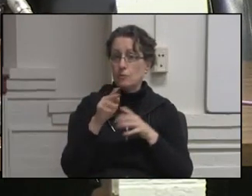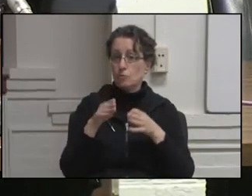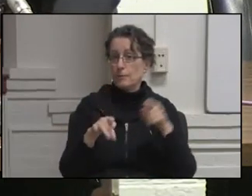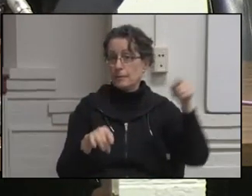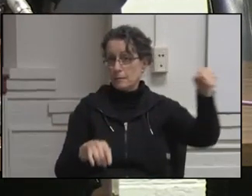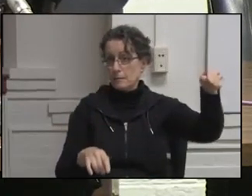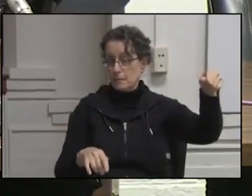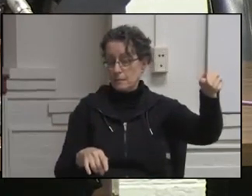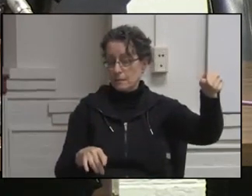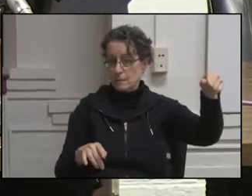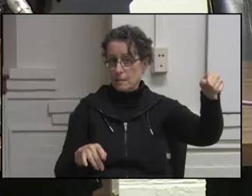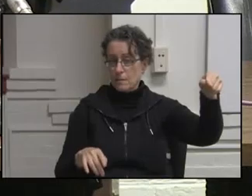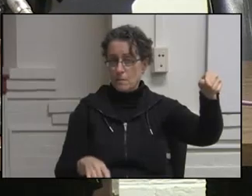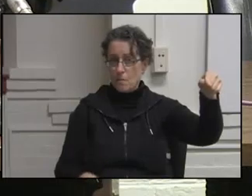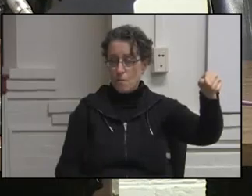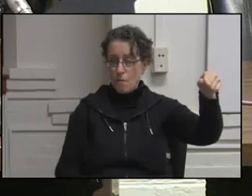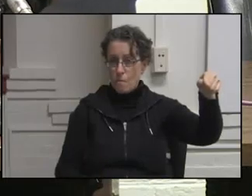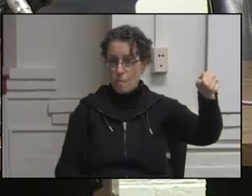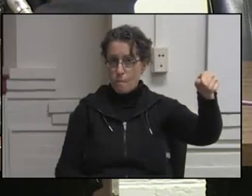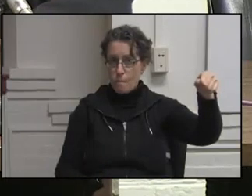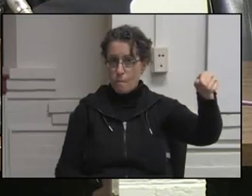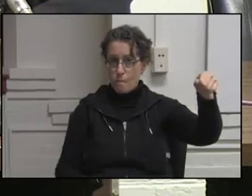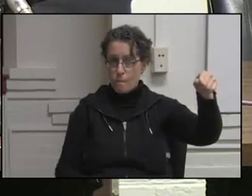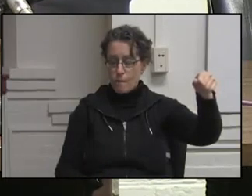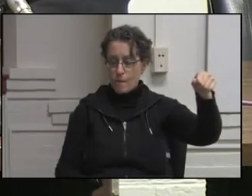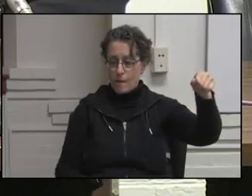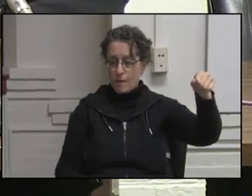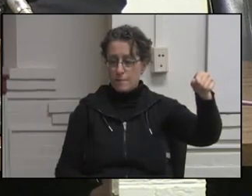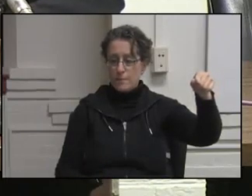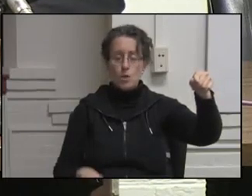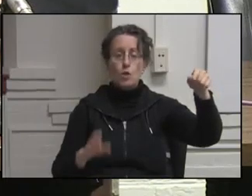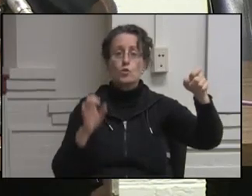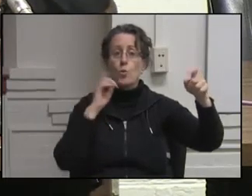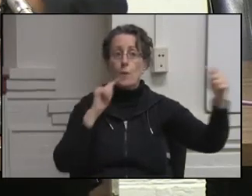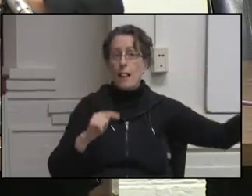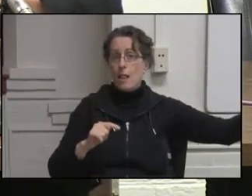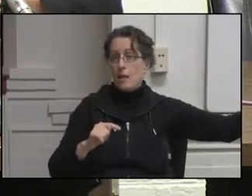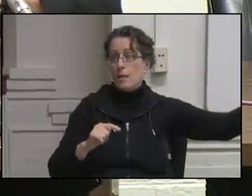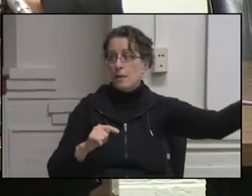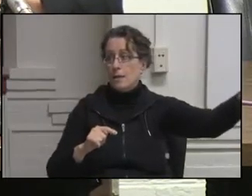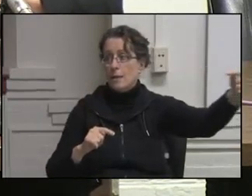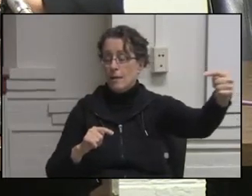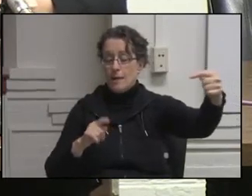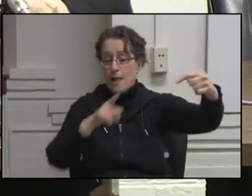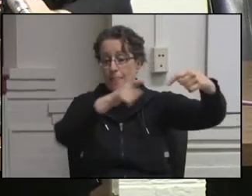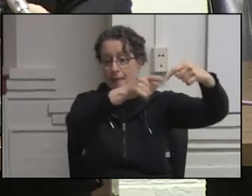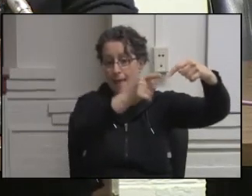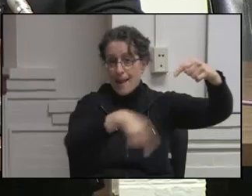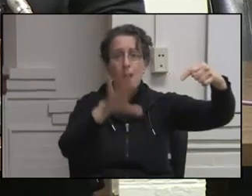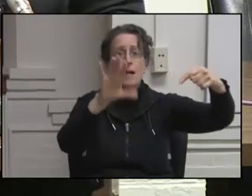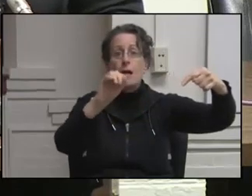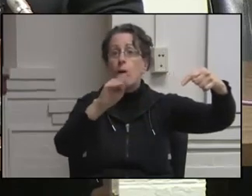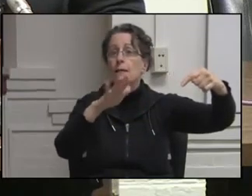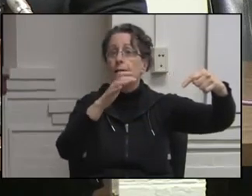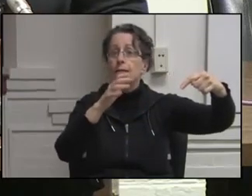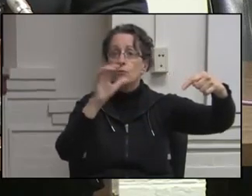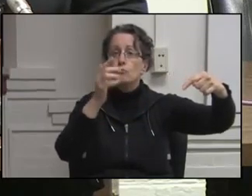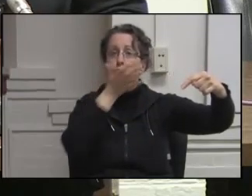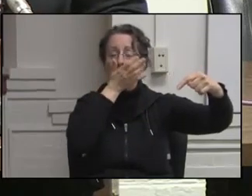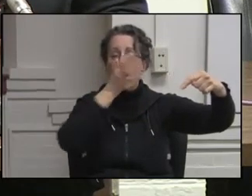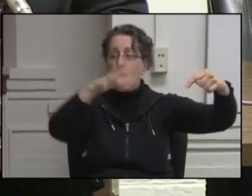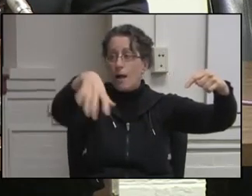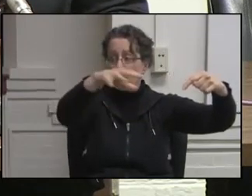and then turn where the Common is and end by Route 5. Oh.